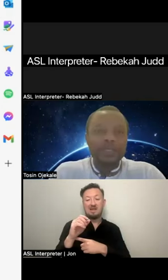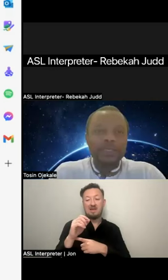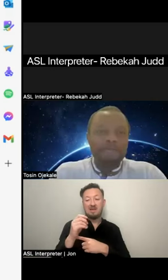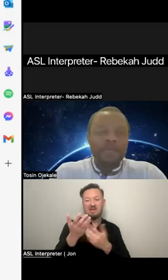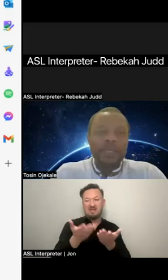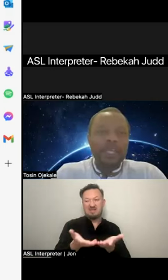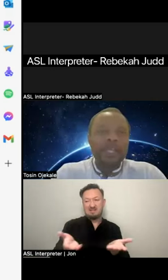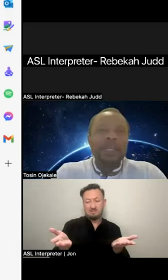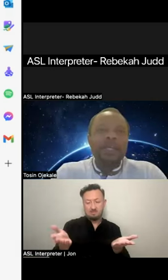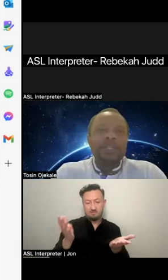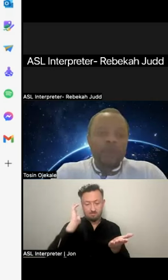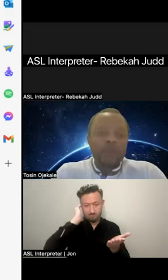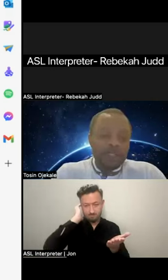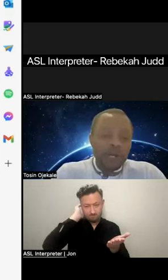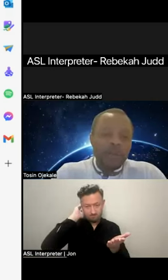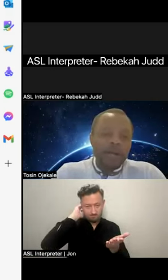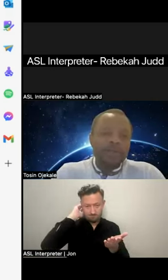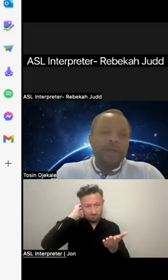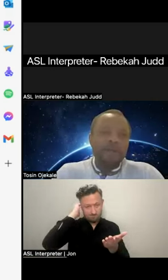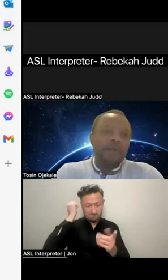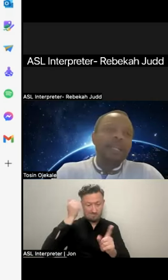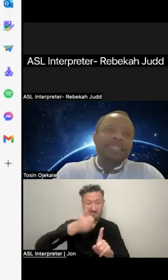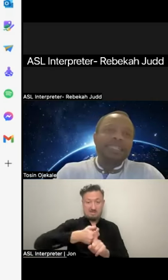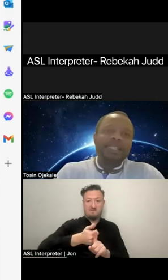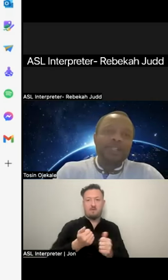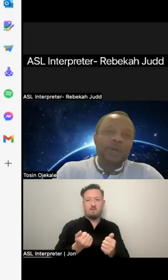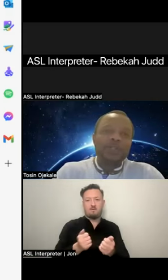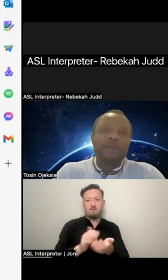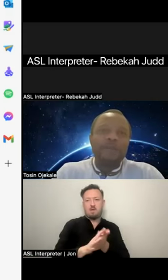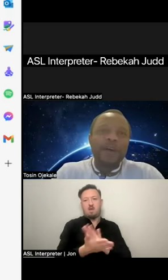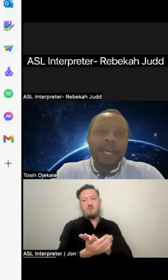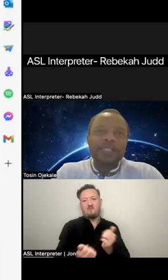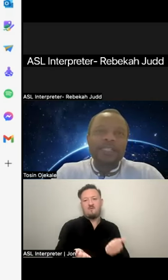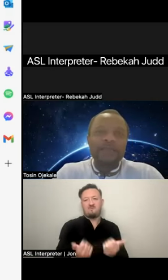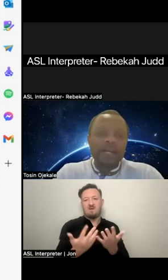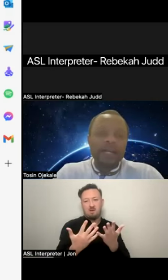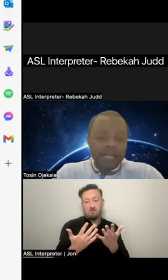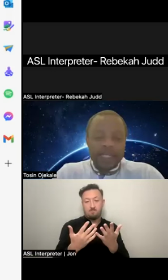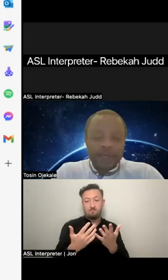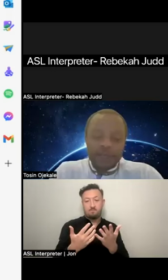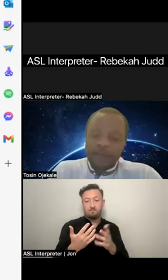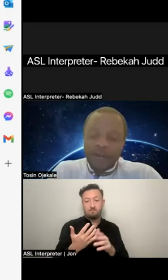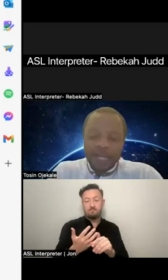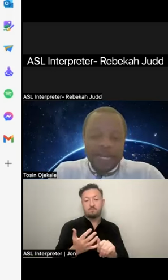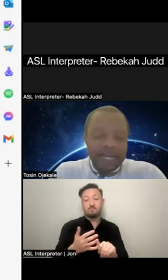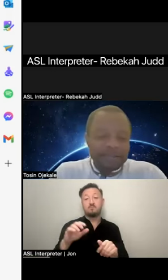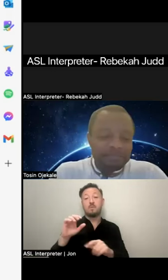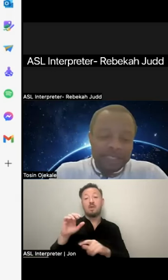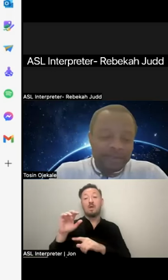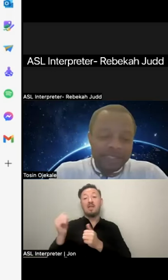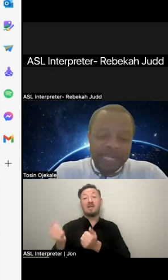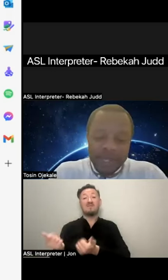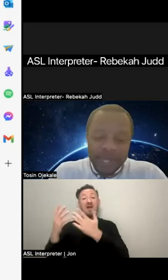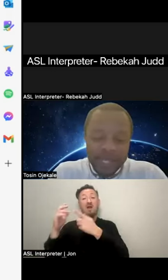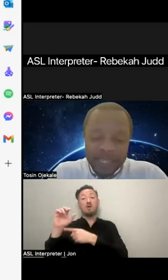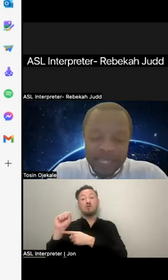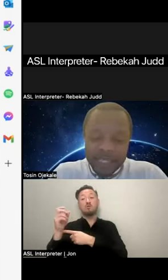burning. Okay, so when you talk about fuel, it's the source of the fire itself. The source of the fire can